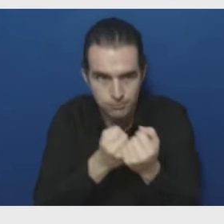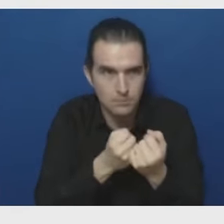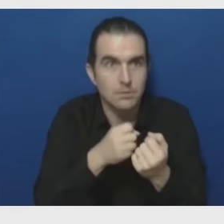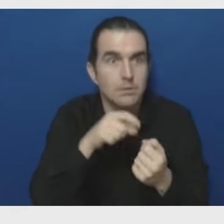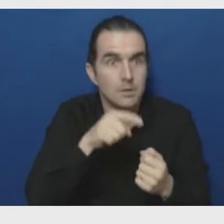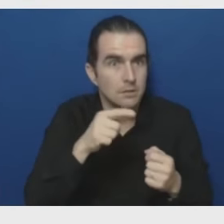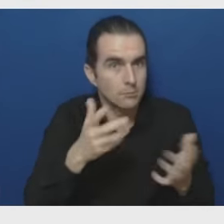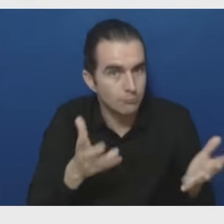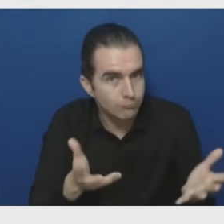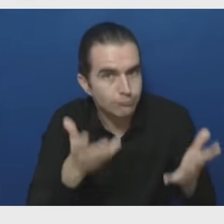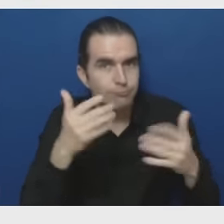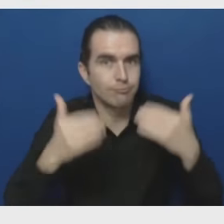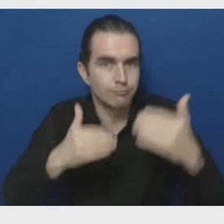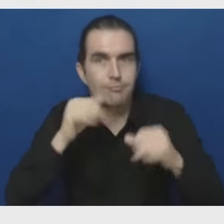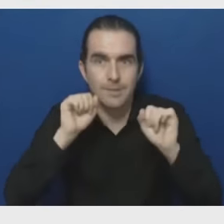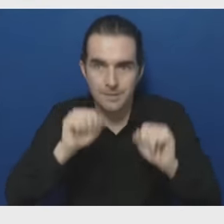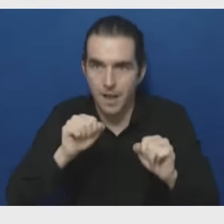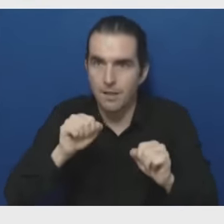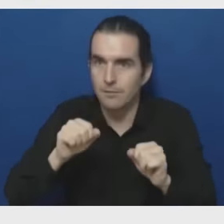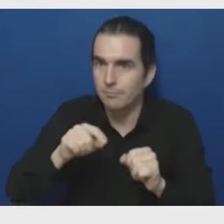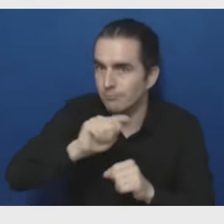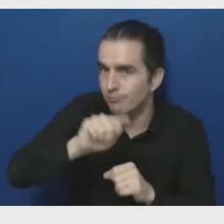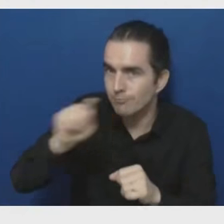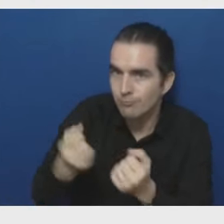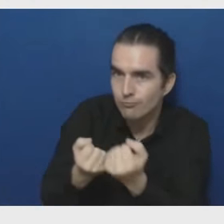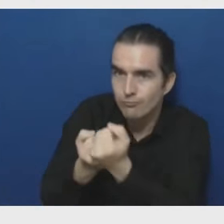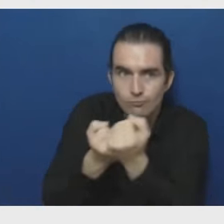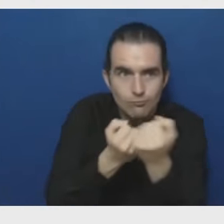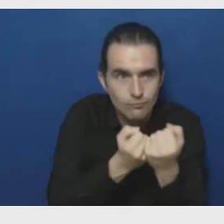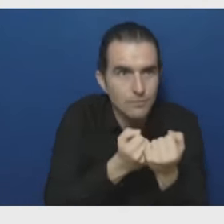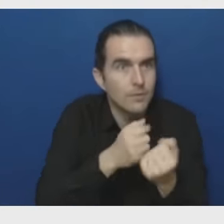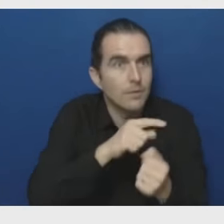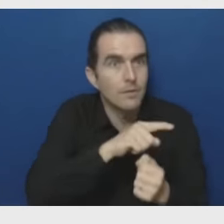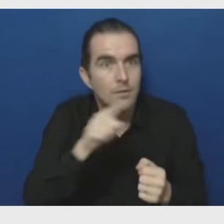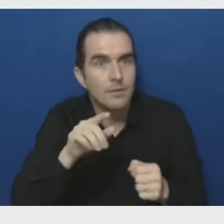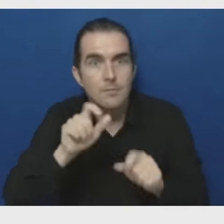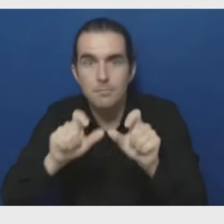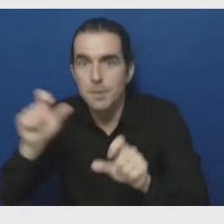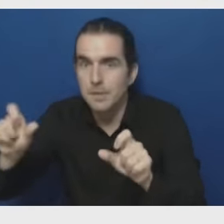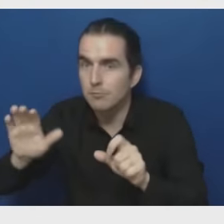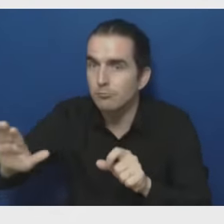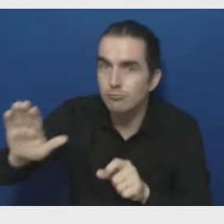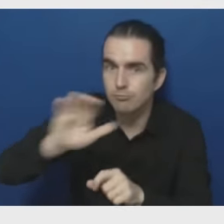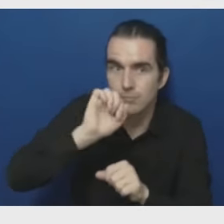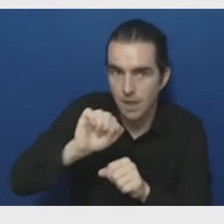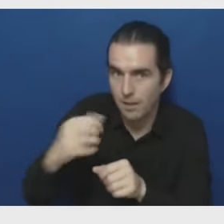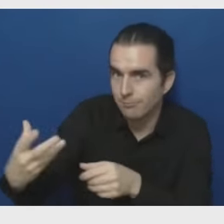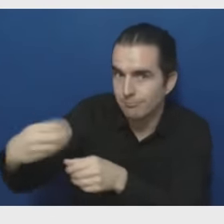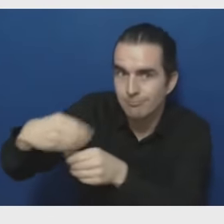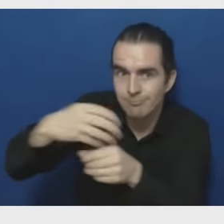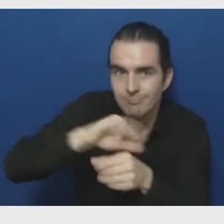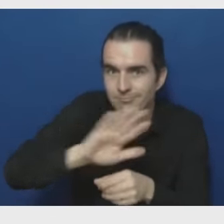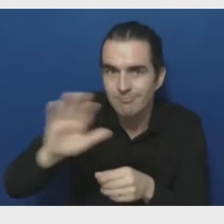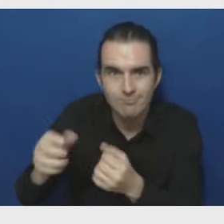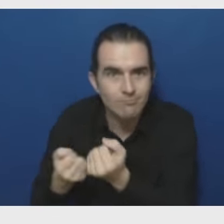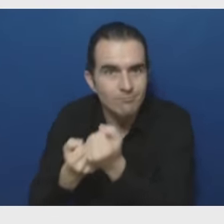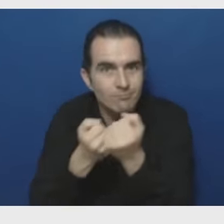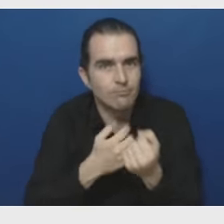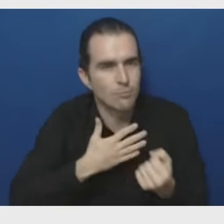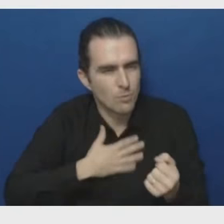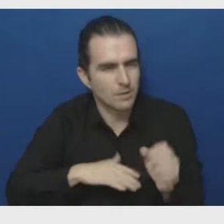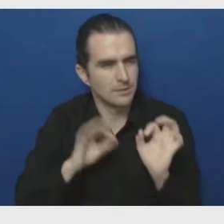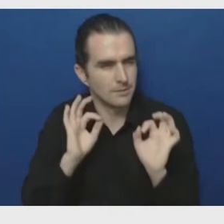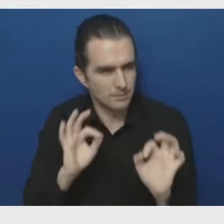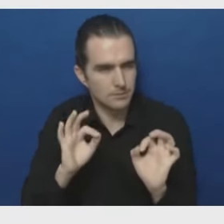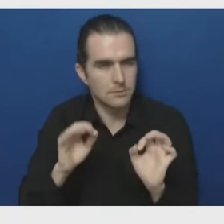argument right. Public-private sector, again, explored, sustained. The food system summit process that we spoke